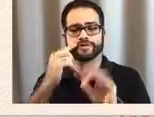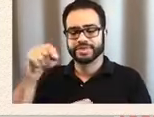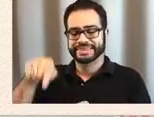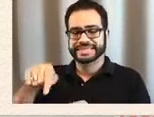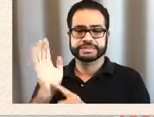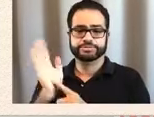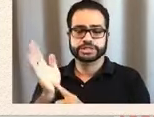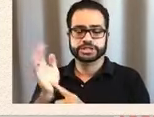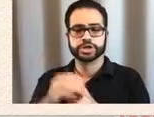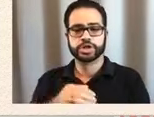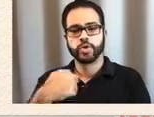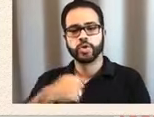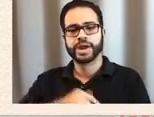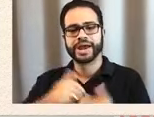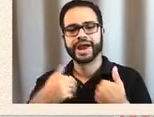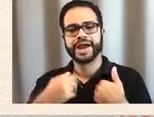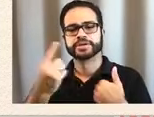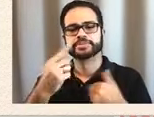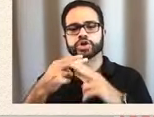called guardian advocacy.